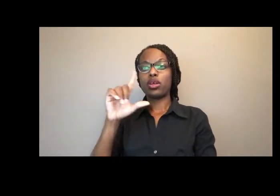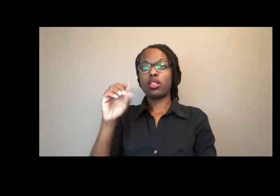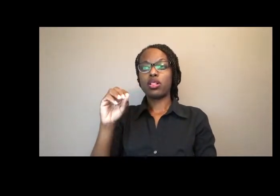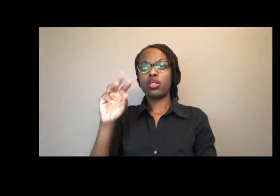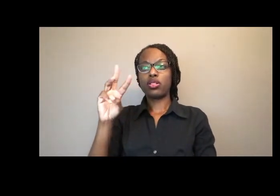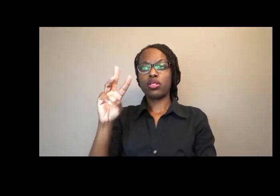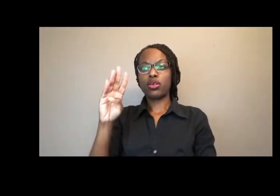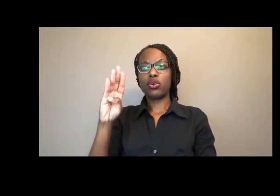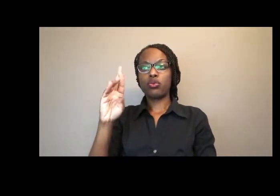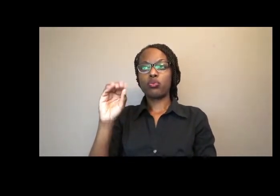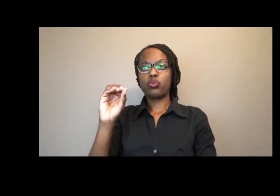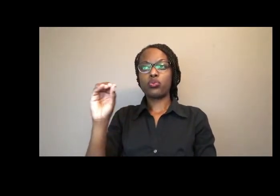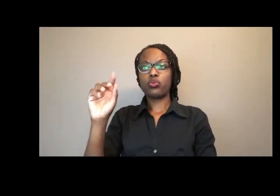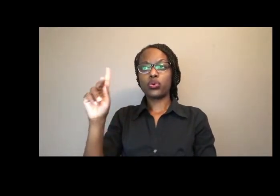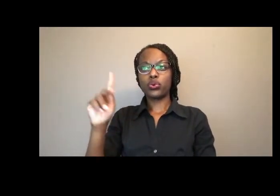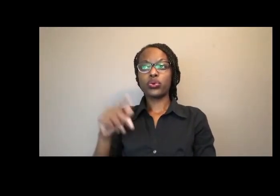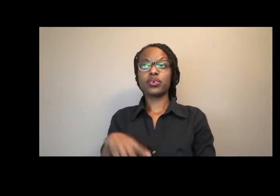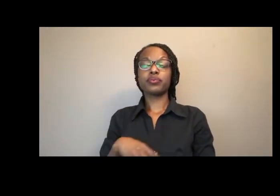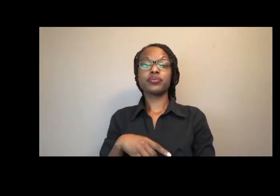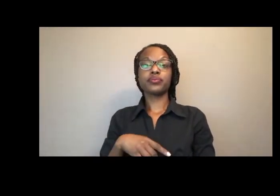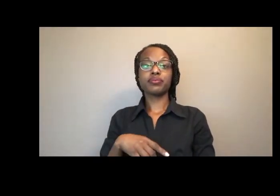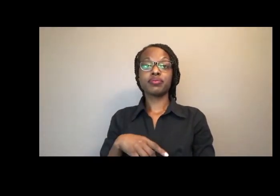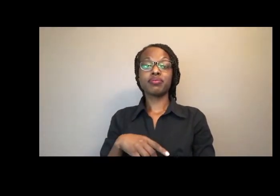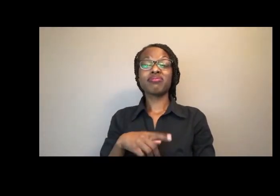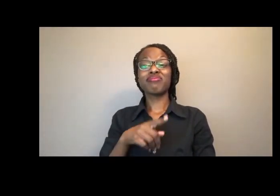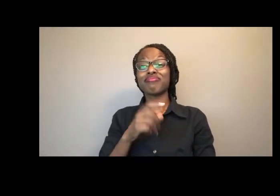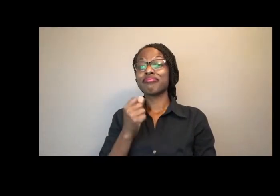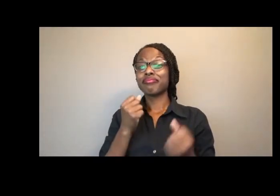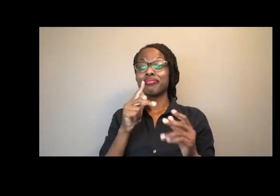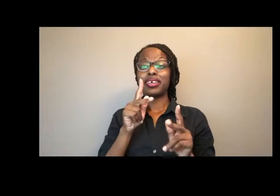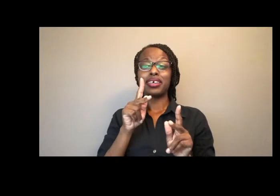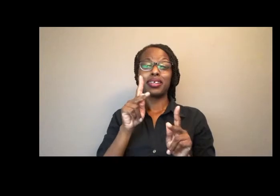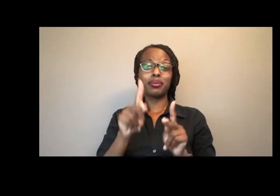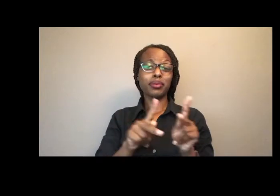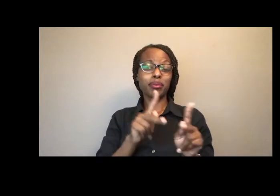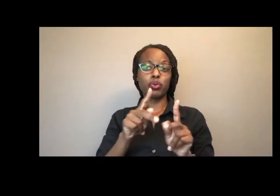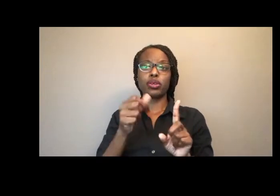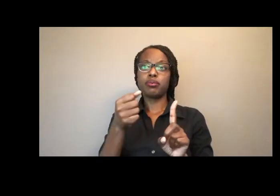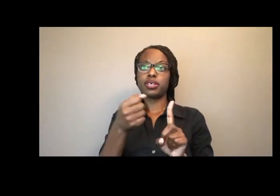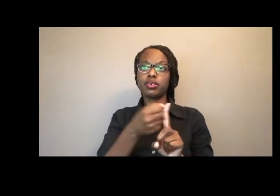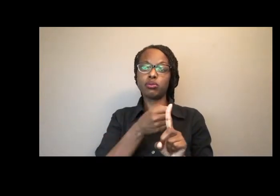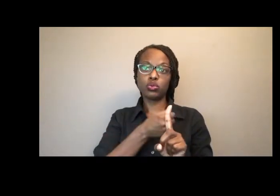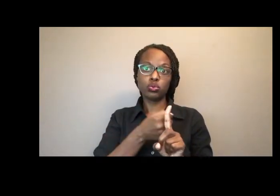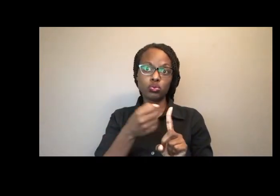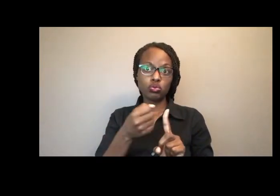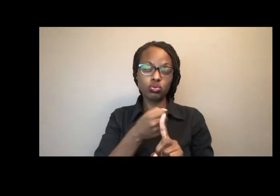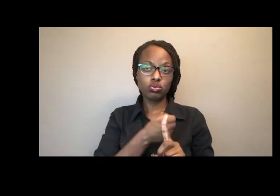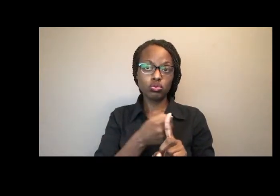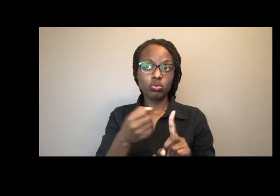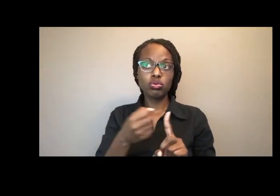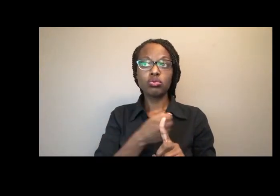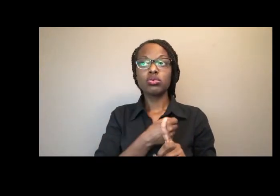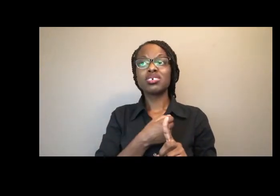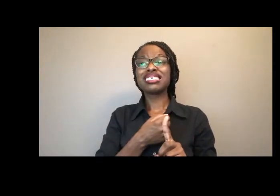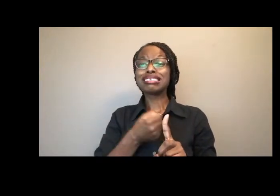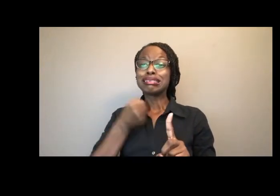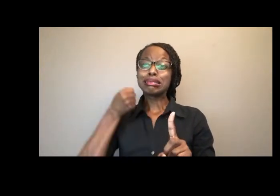People were being abused by staff, beating them with